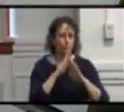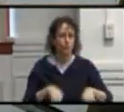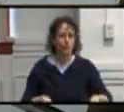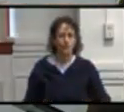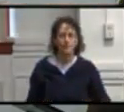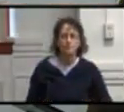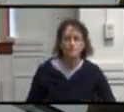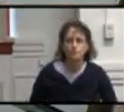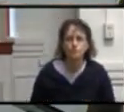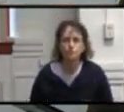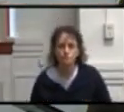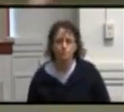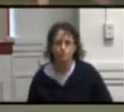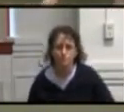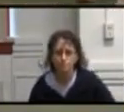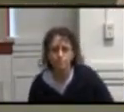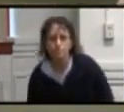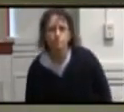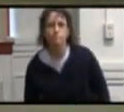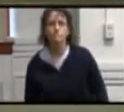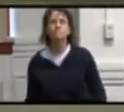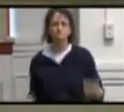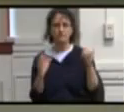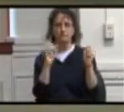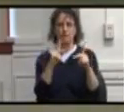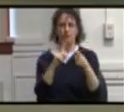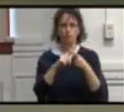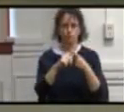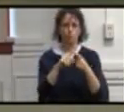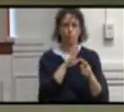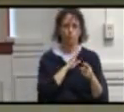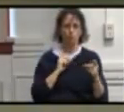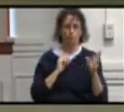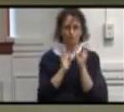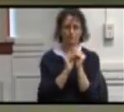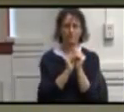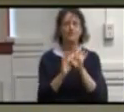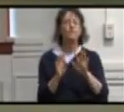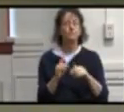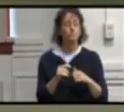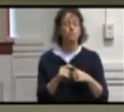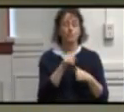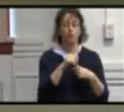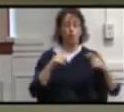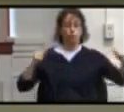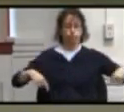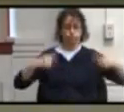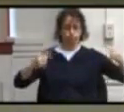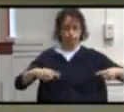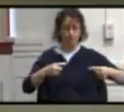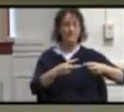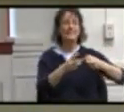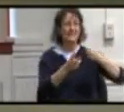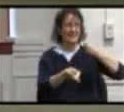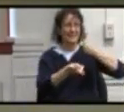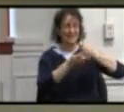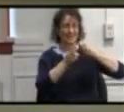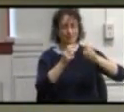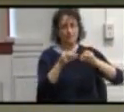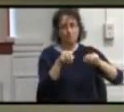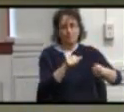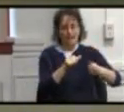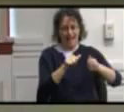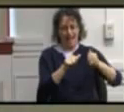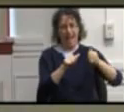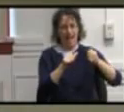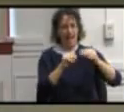We saved about $17,000 on the roller and then had to give some of that money back, which